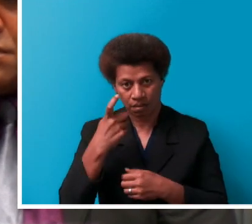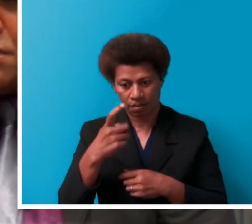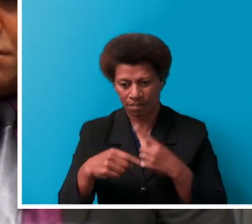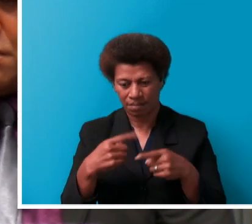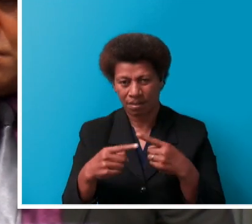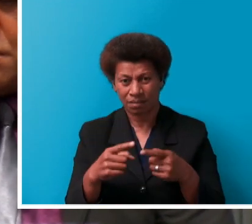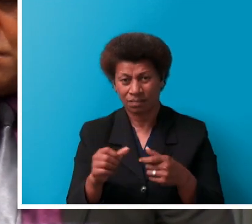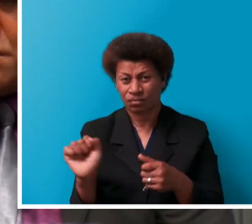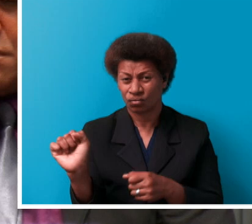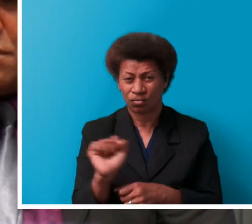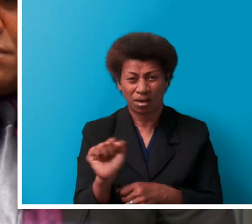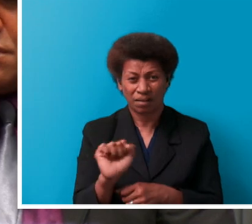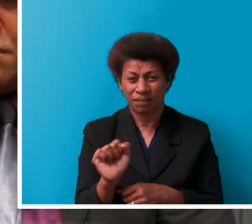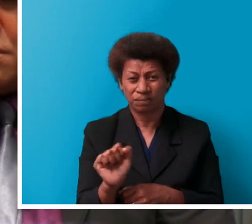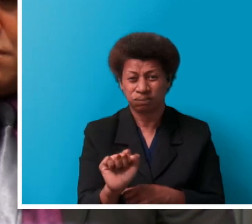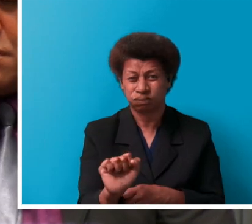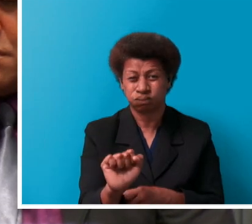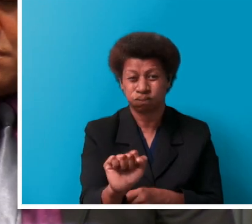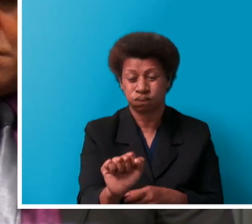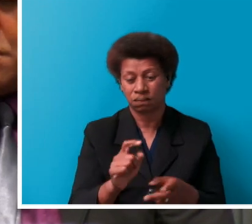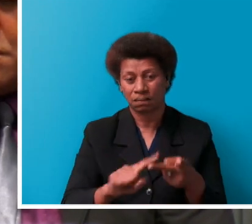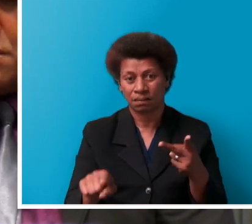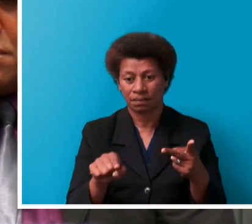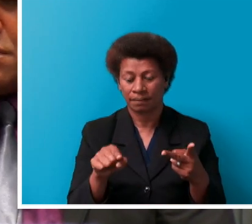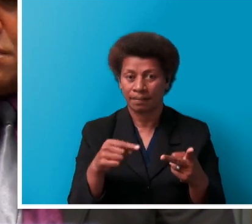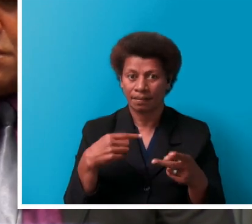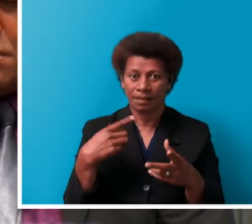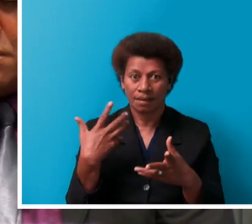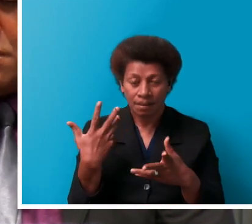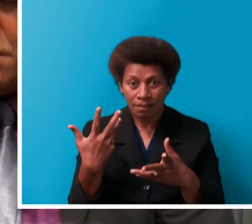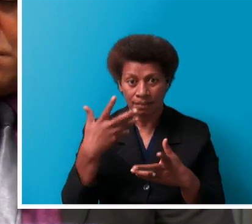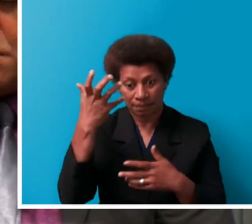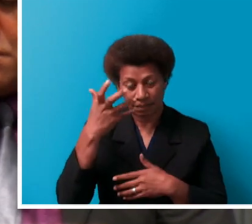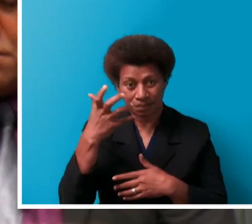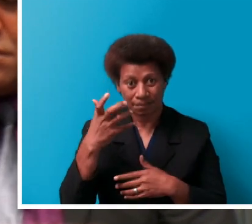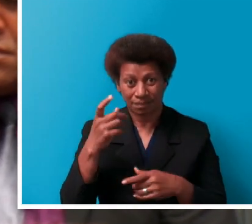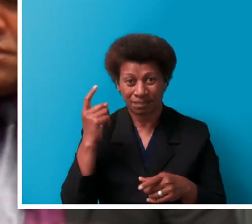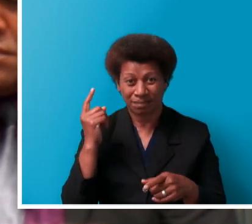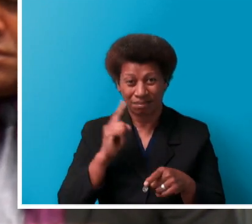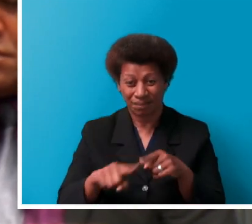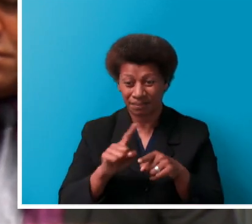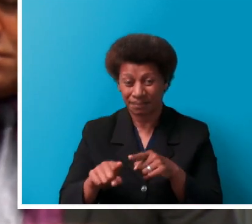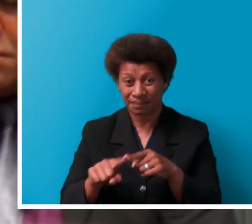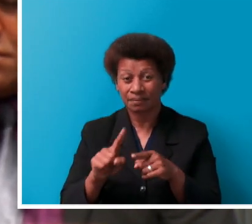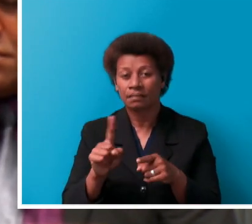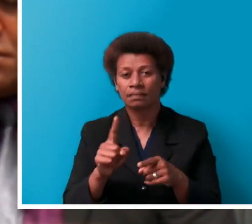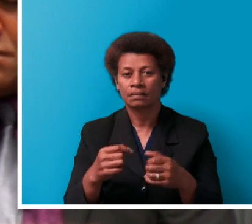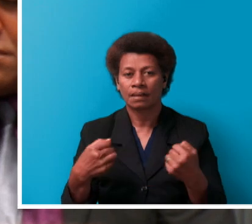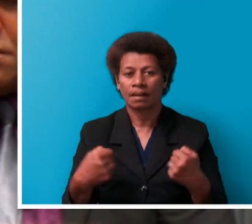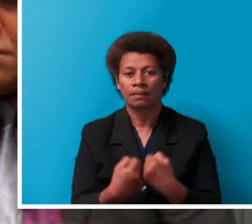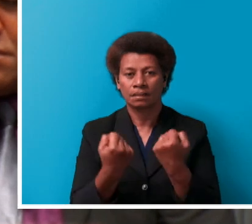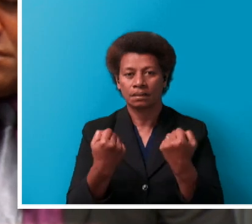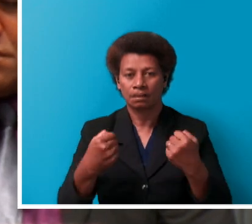and erratic driving, as well as the alarming scale, severity, and frequency of road accidents, which